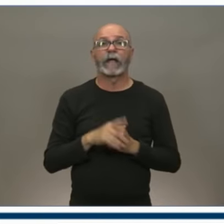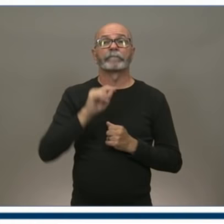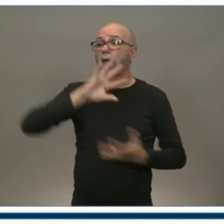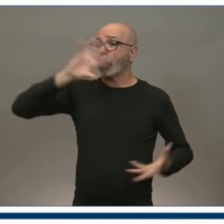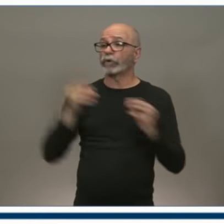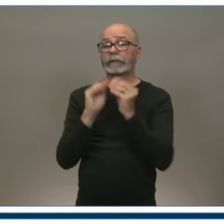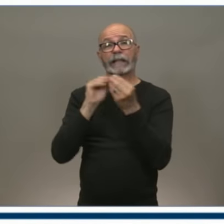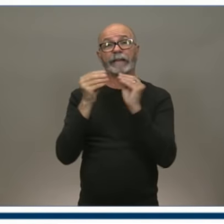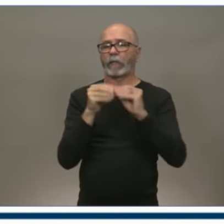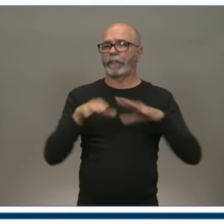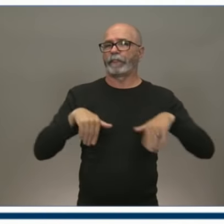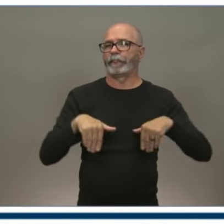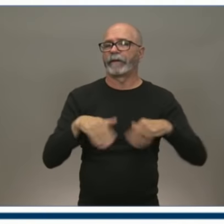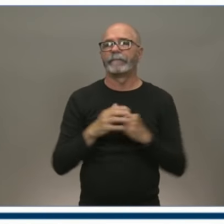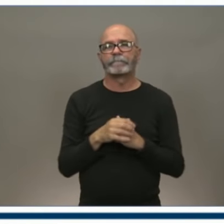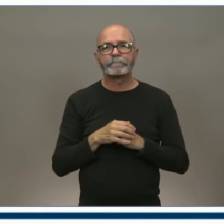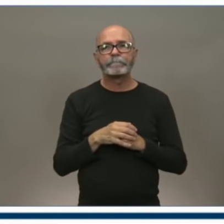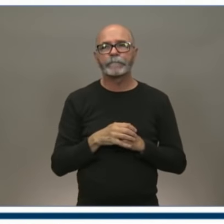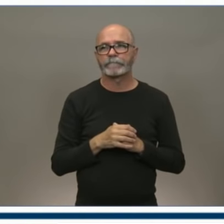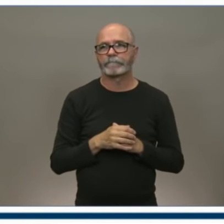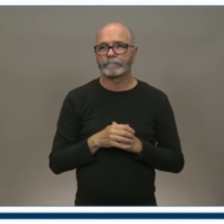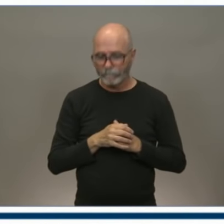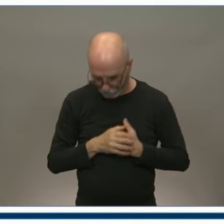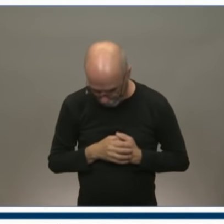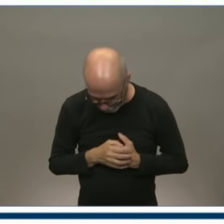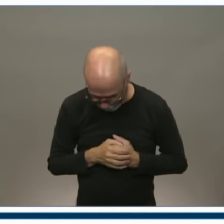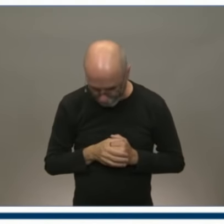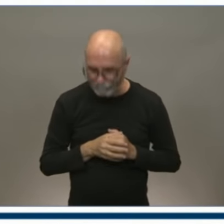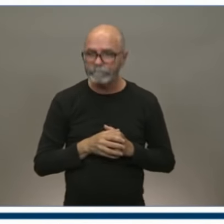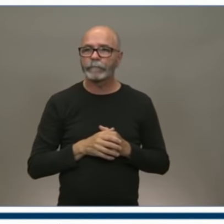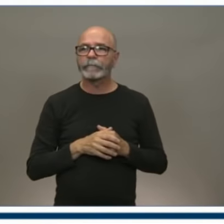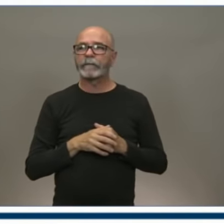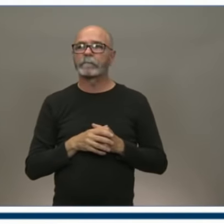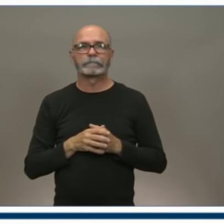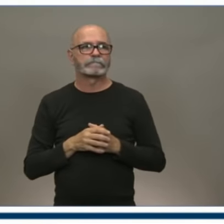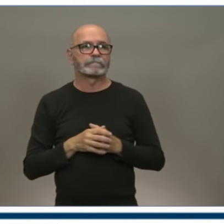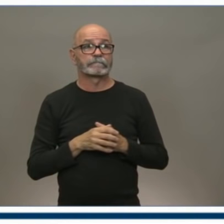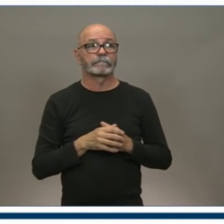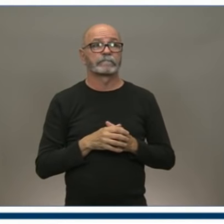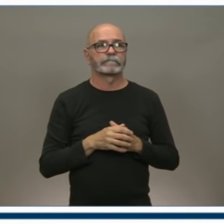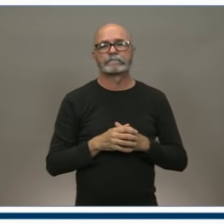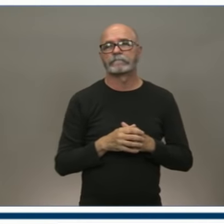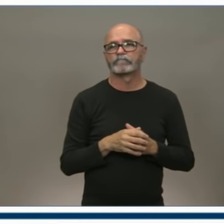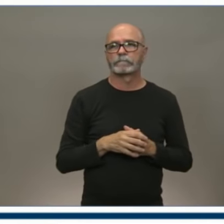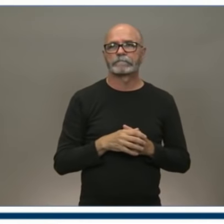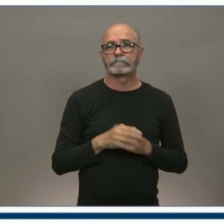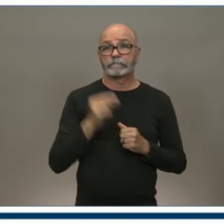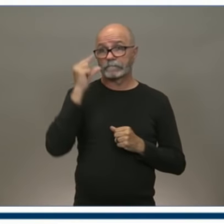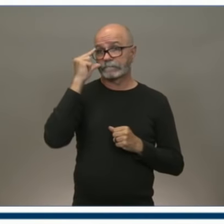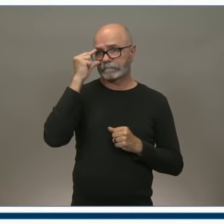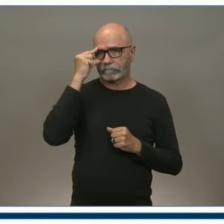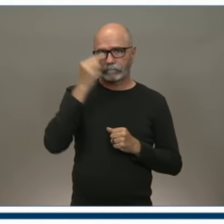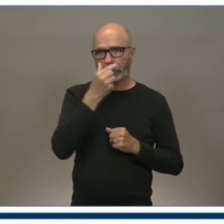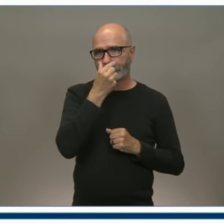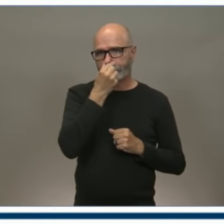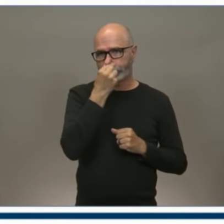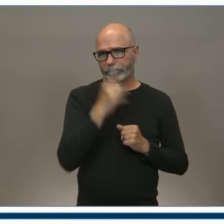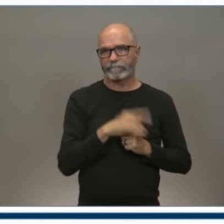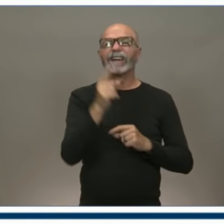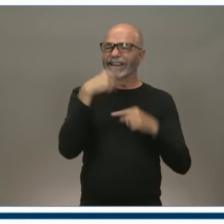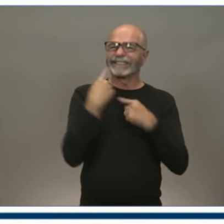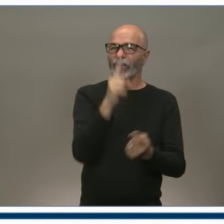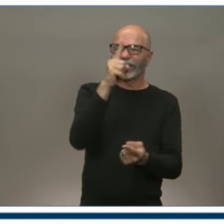There were 1,260 tests processed yesterday, which is obviously below what our capacity is. I'm wondering why it's still taking so long for people to get the results.